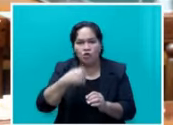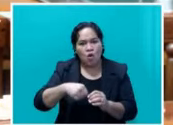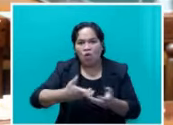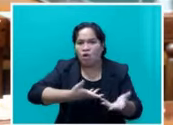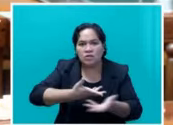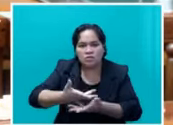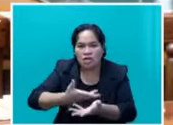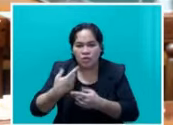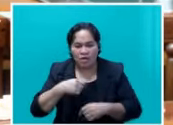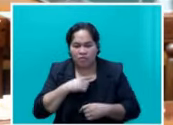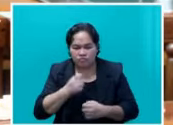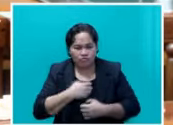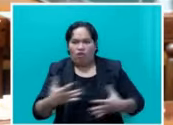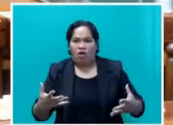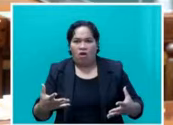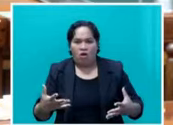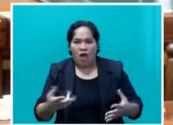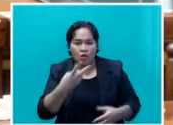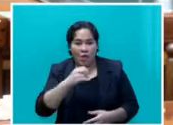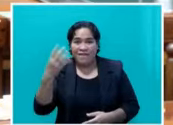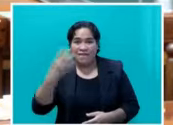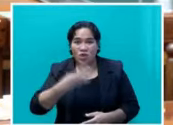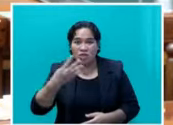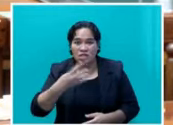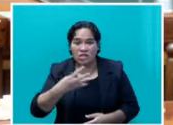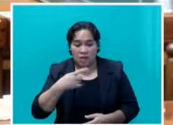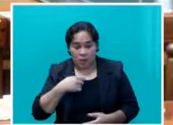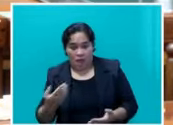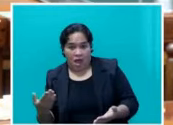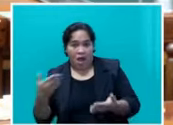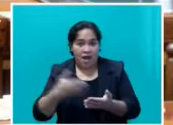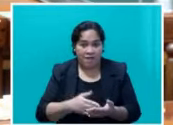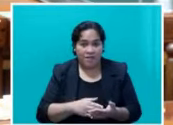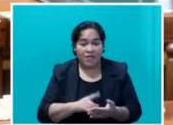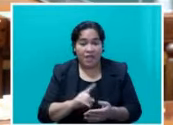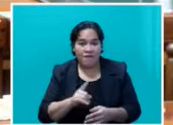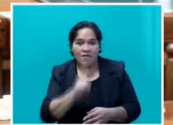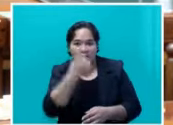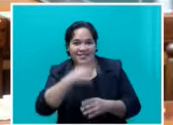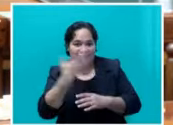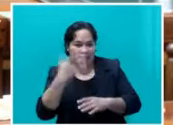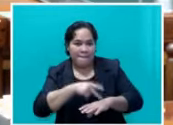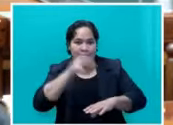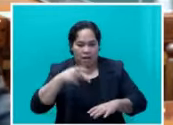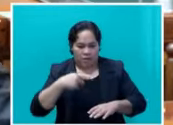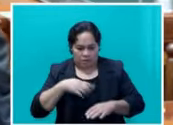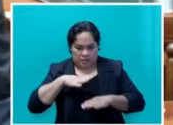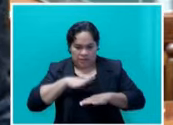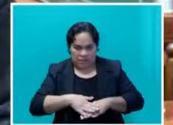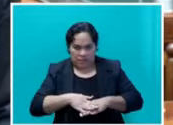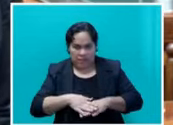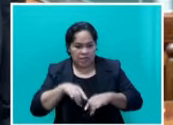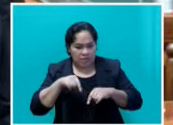us. We got a shock, Honorable Speaker, in 2014, when we arrived on the first day of Parliament, sitting right